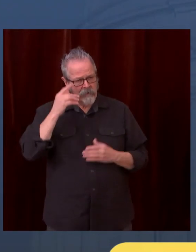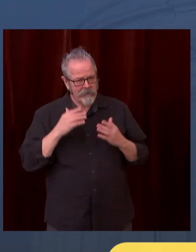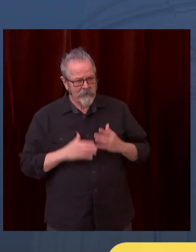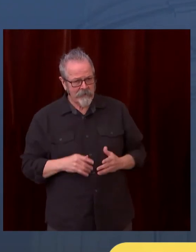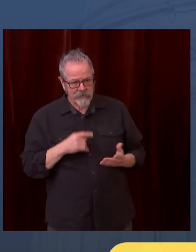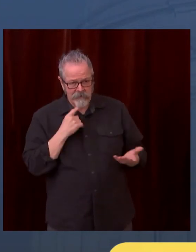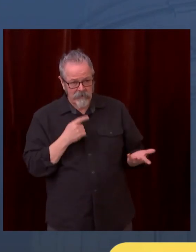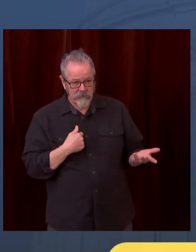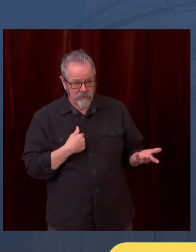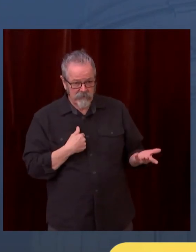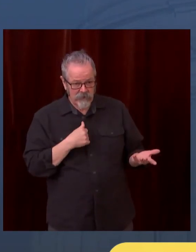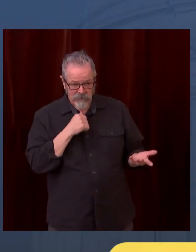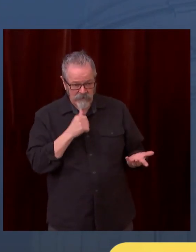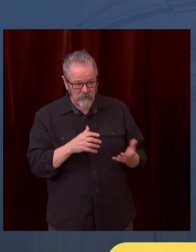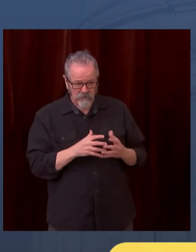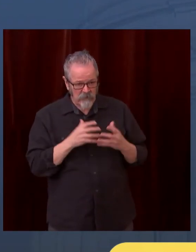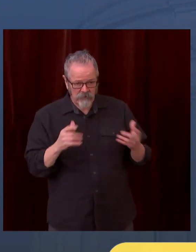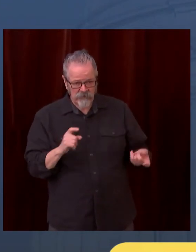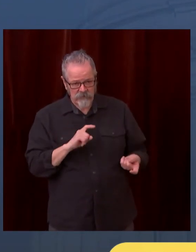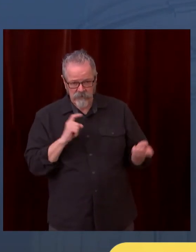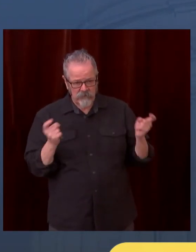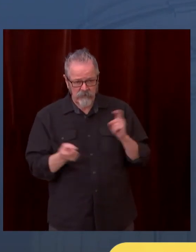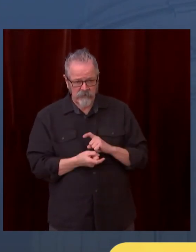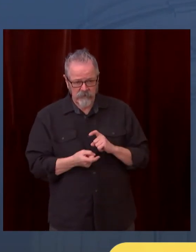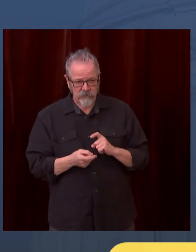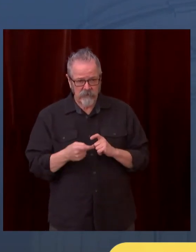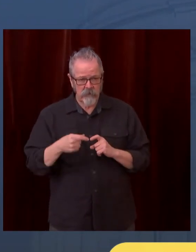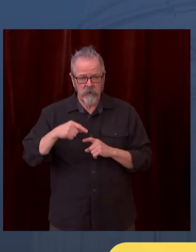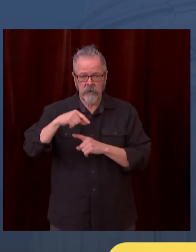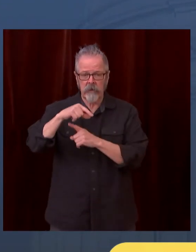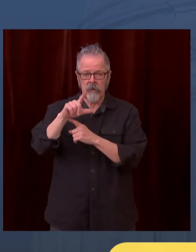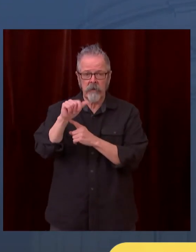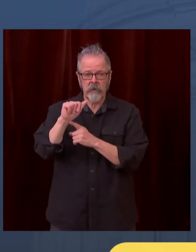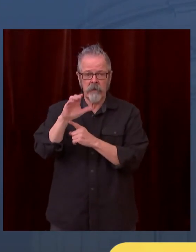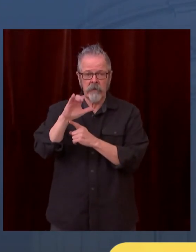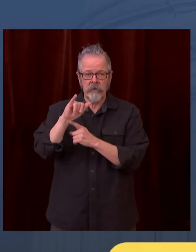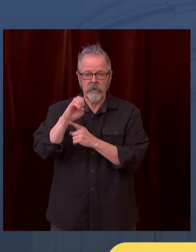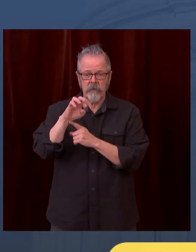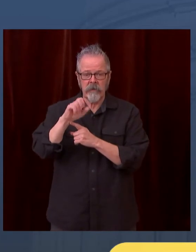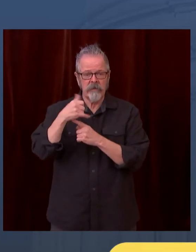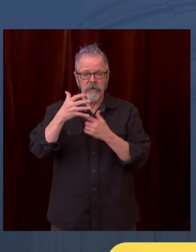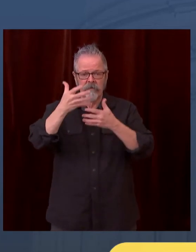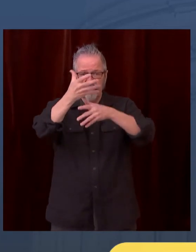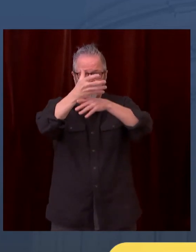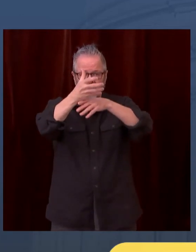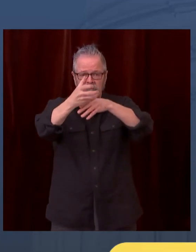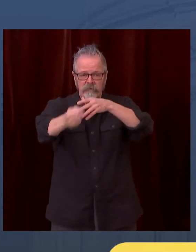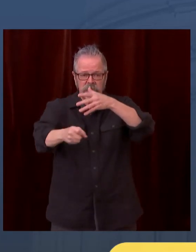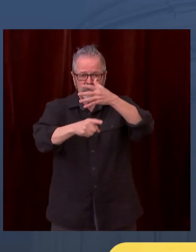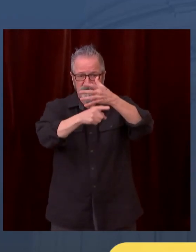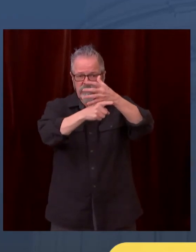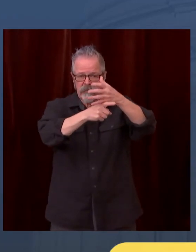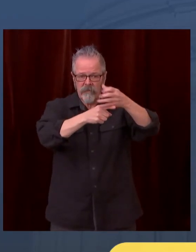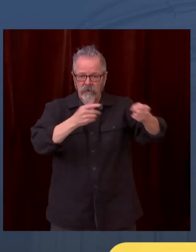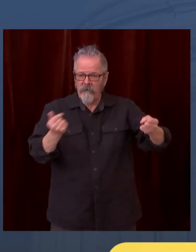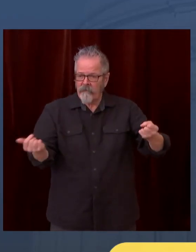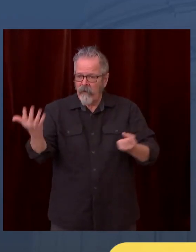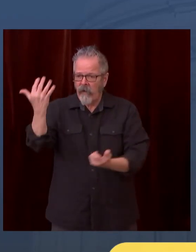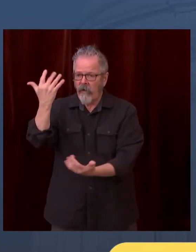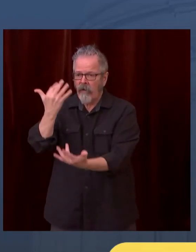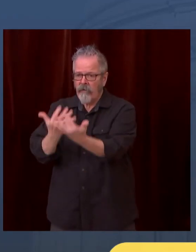still burning. Texas is frozen. Iowa's underwater. And Miami's being drowned. That's all kind of